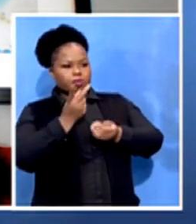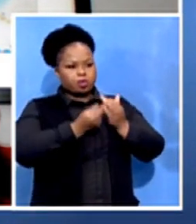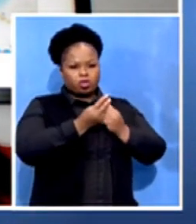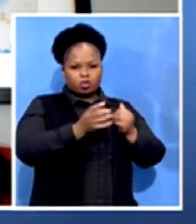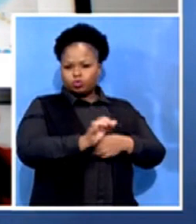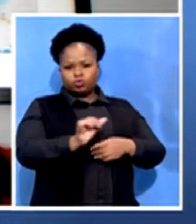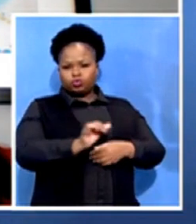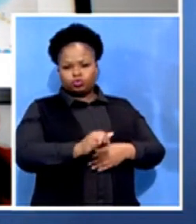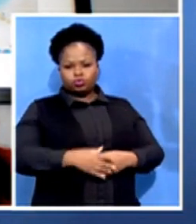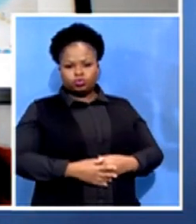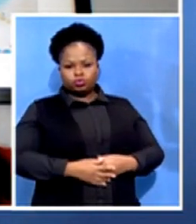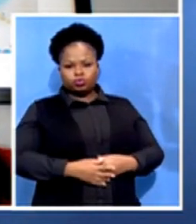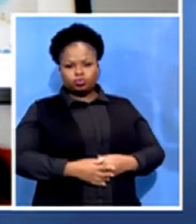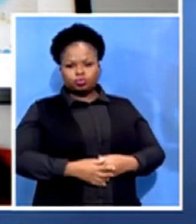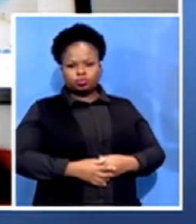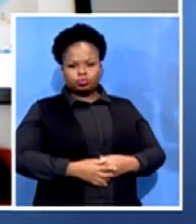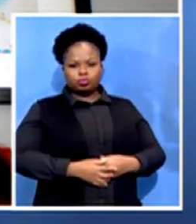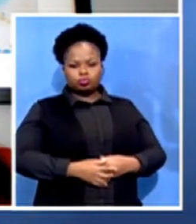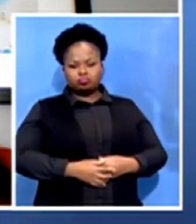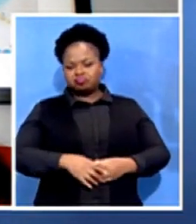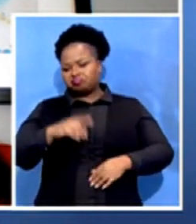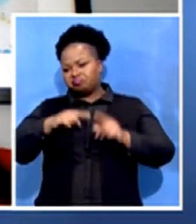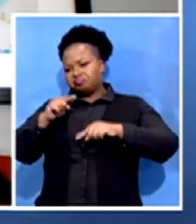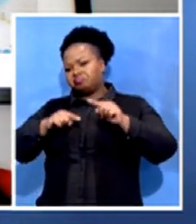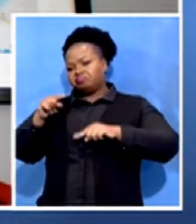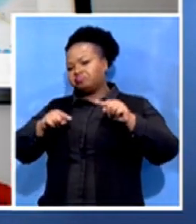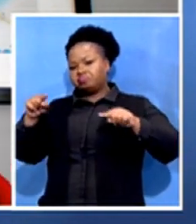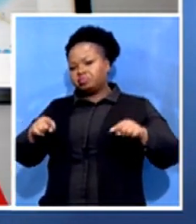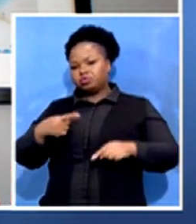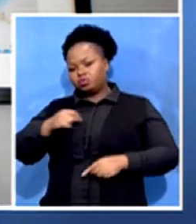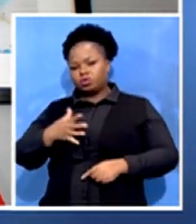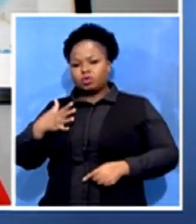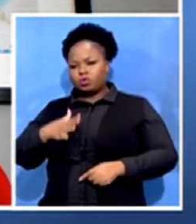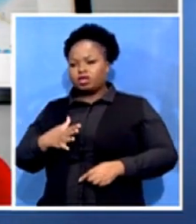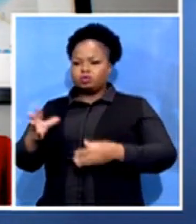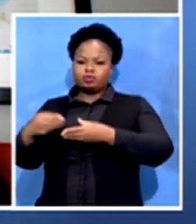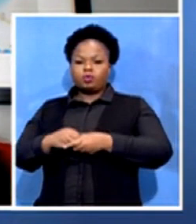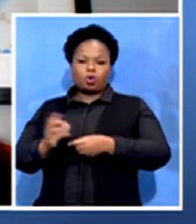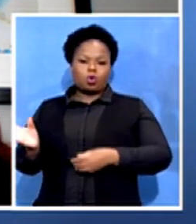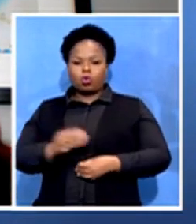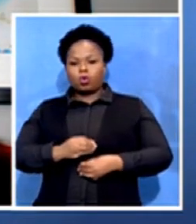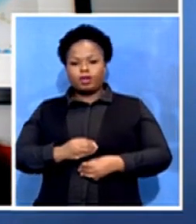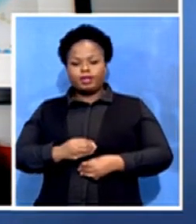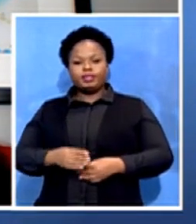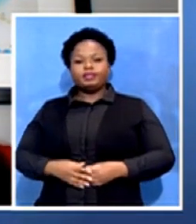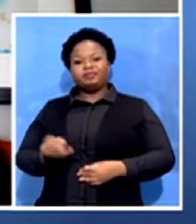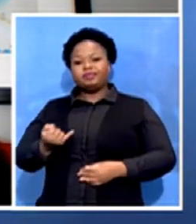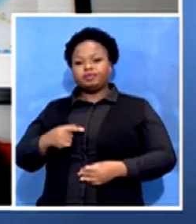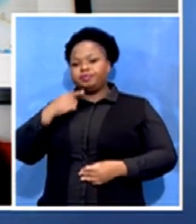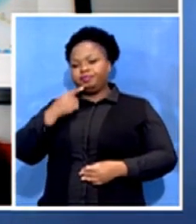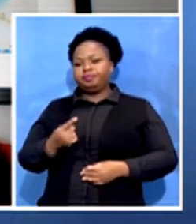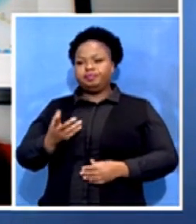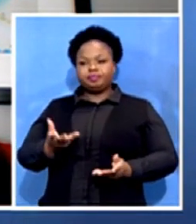For diversity. We wanted to accommodate all. Like I said, it's intended for the